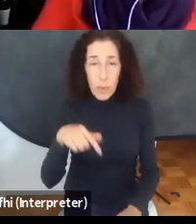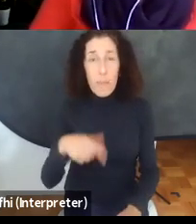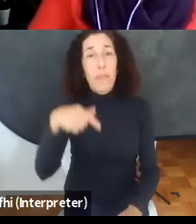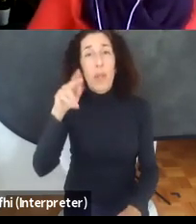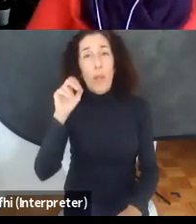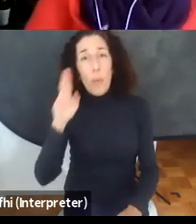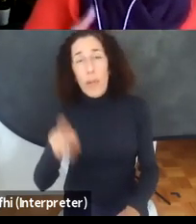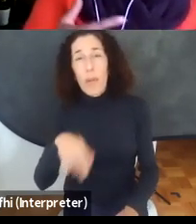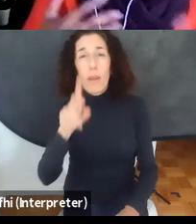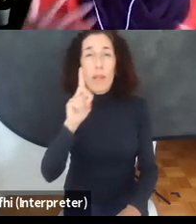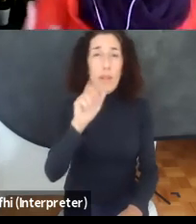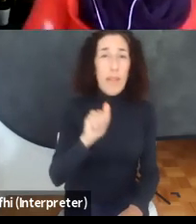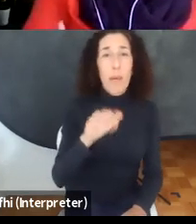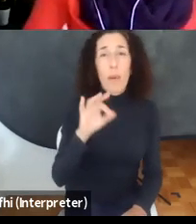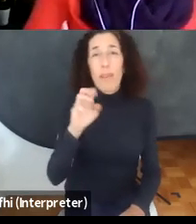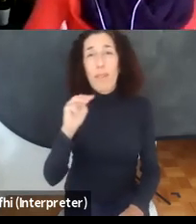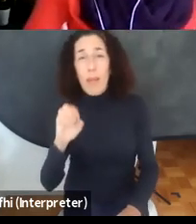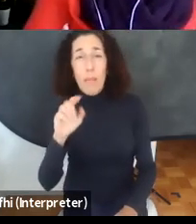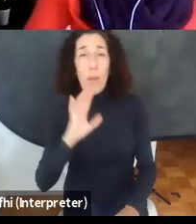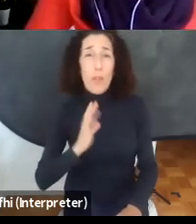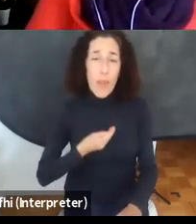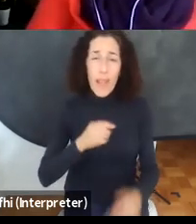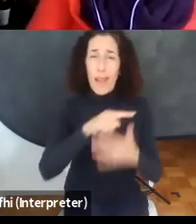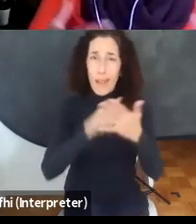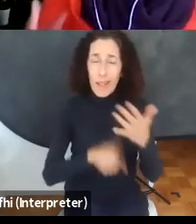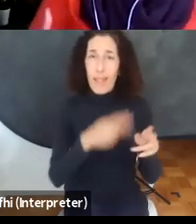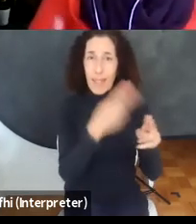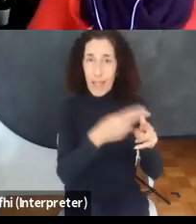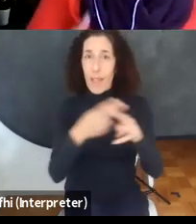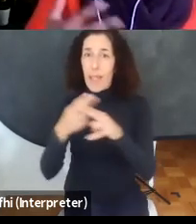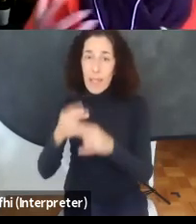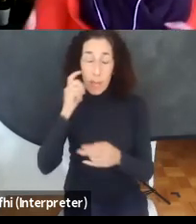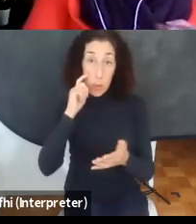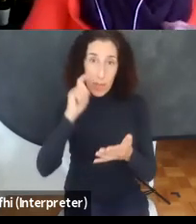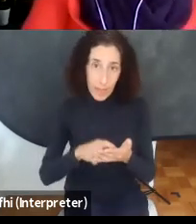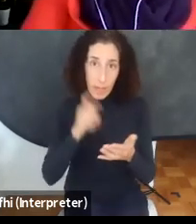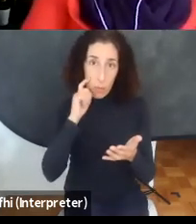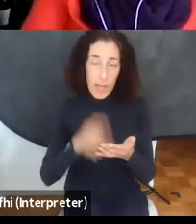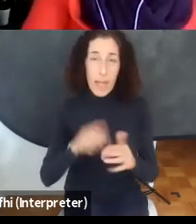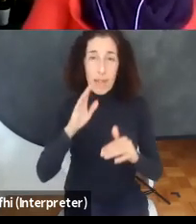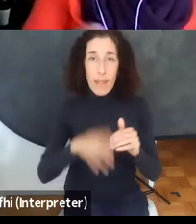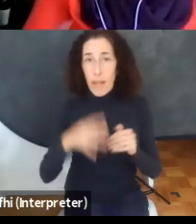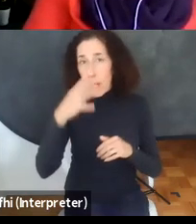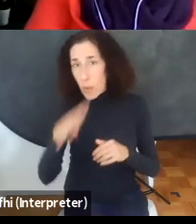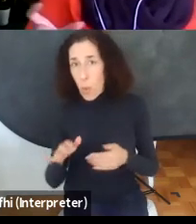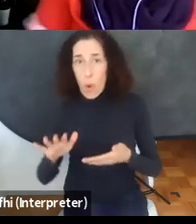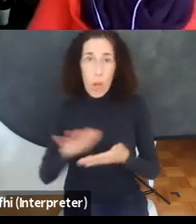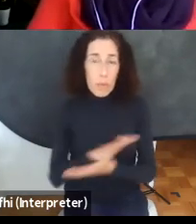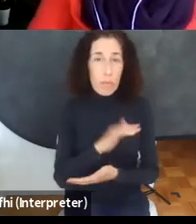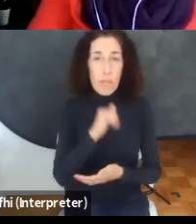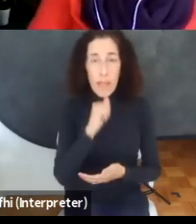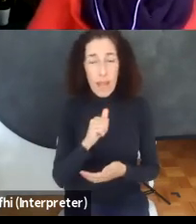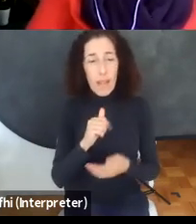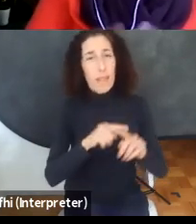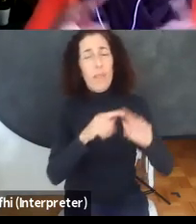who are disabled. Like, they named it, right? And they saw like all of the stories and the narratives of what's happening in our